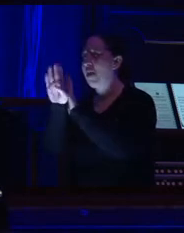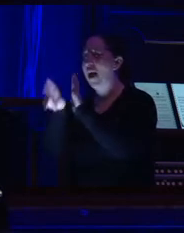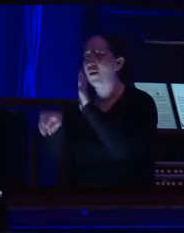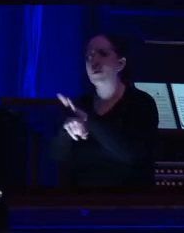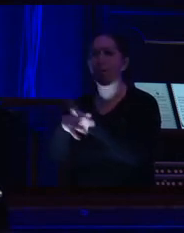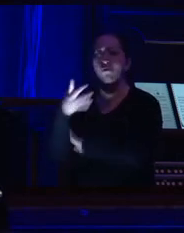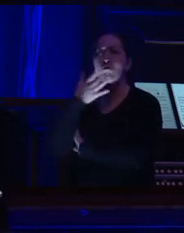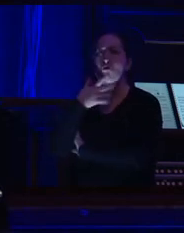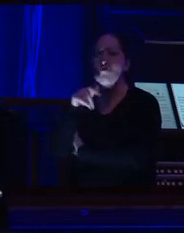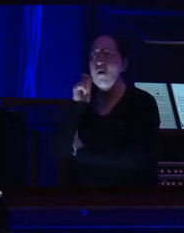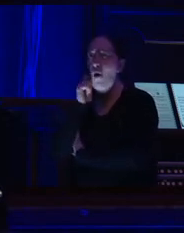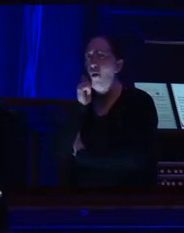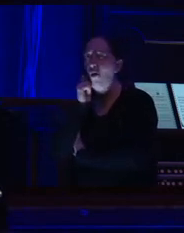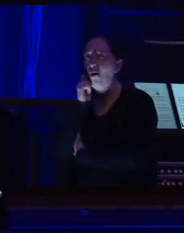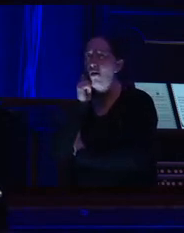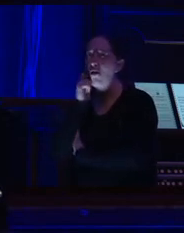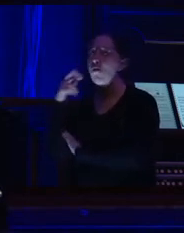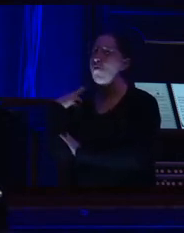creed.